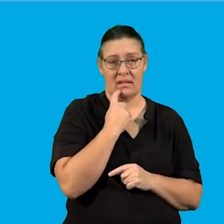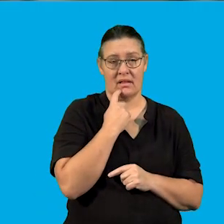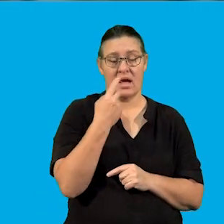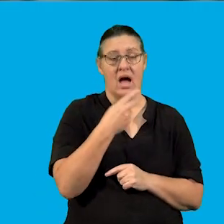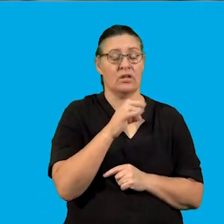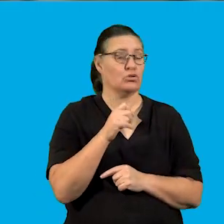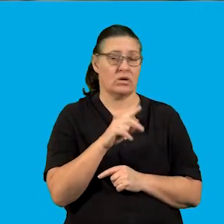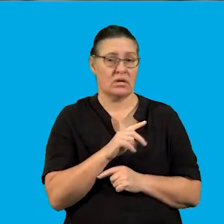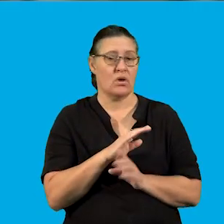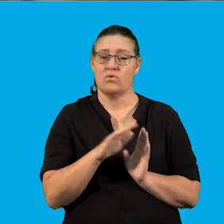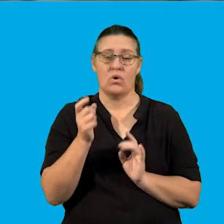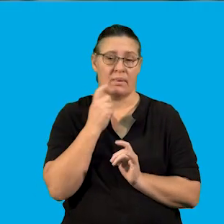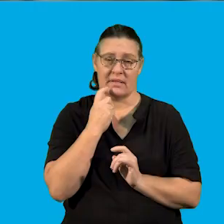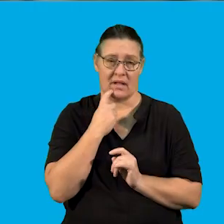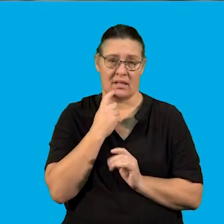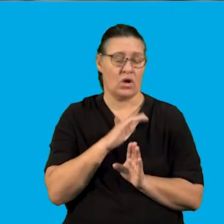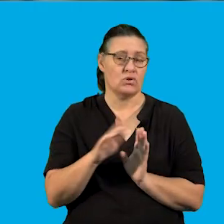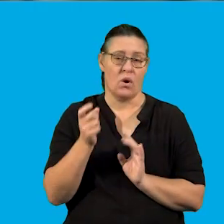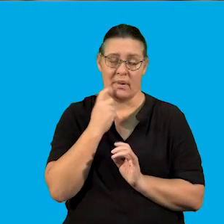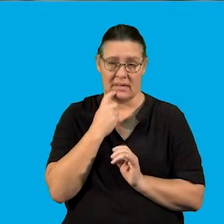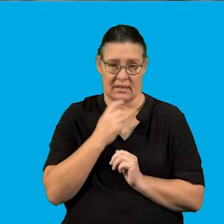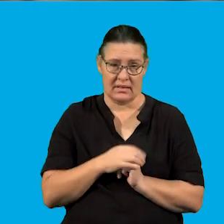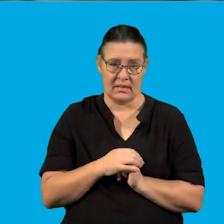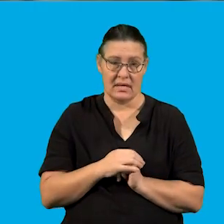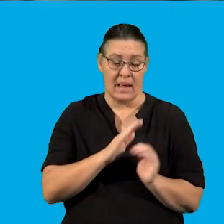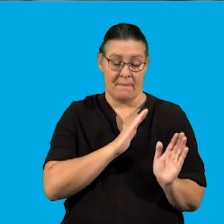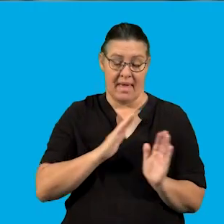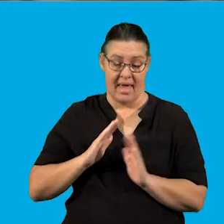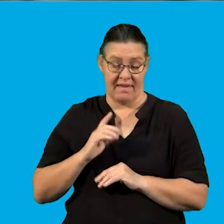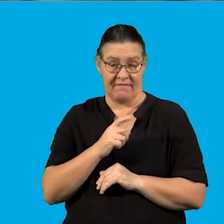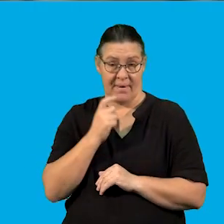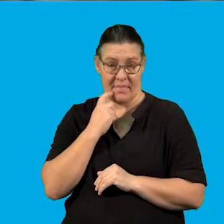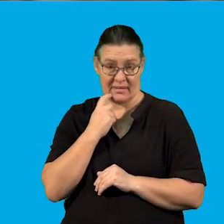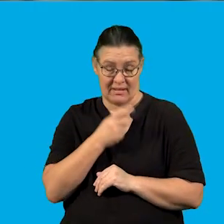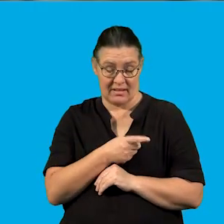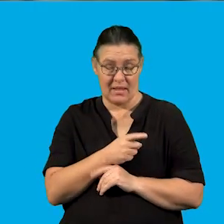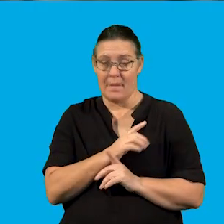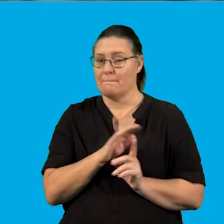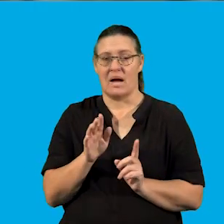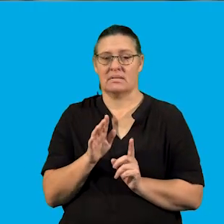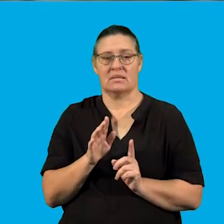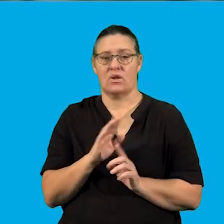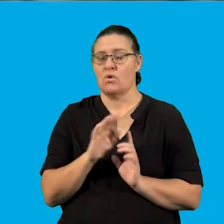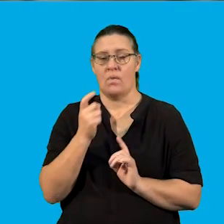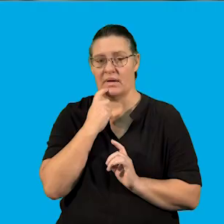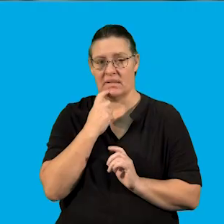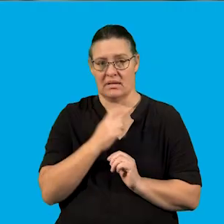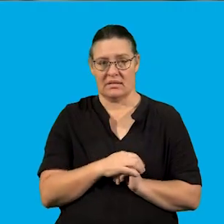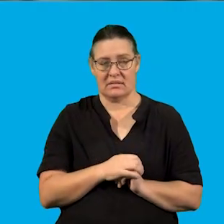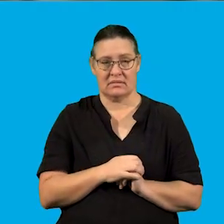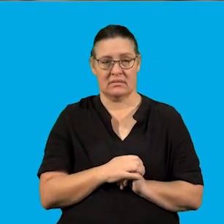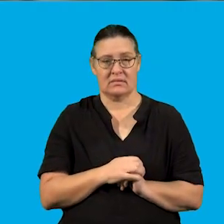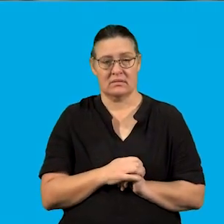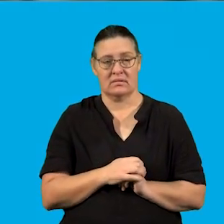whereas hydrogen is not a metal, it is a nonmetal. It behaves like those elements in group 1, but it is not a metal.